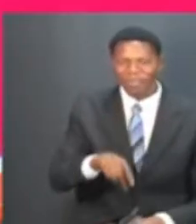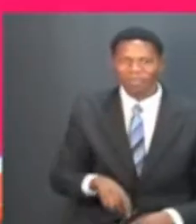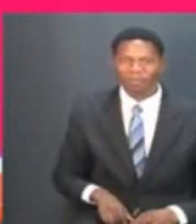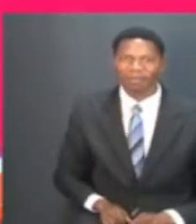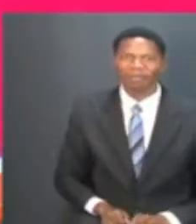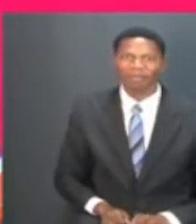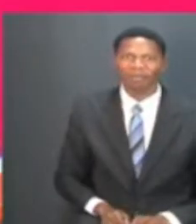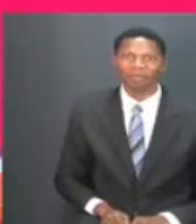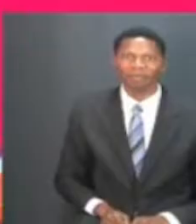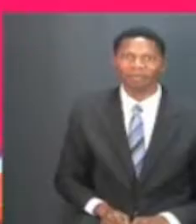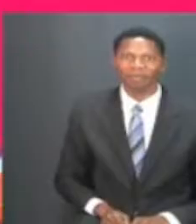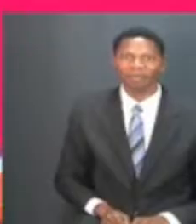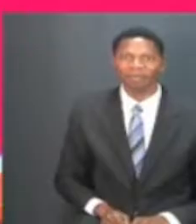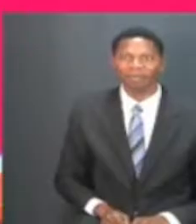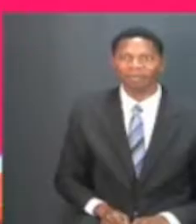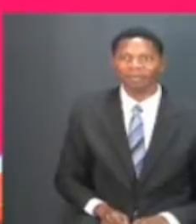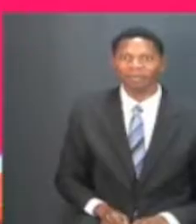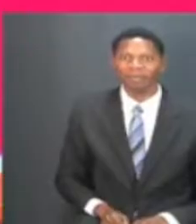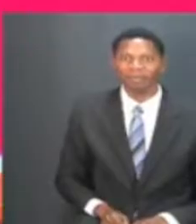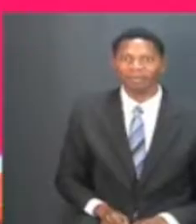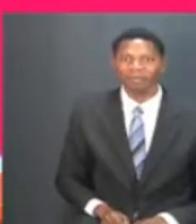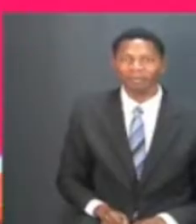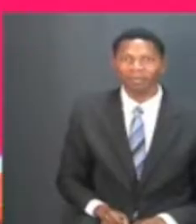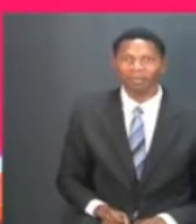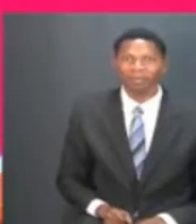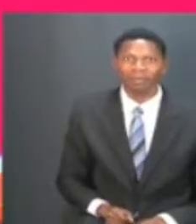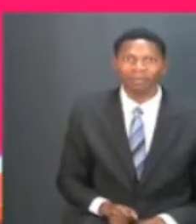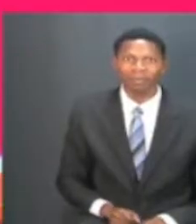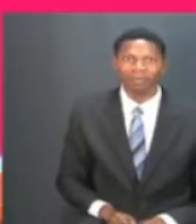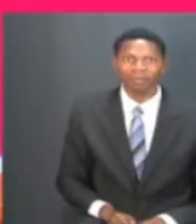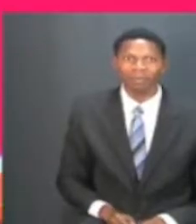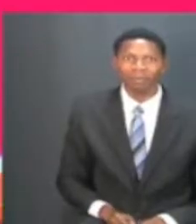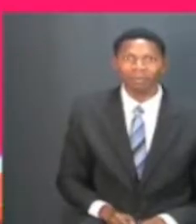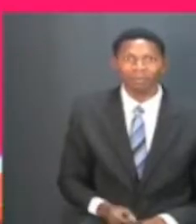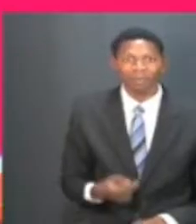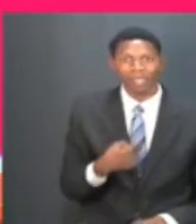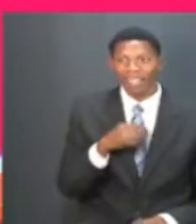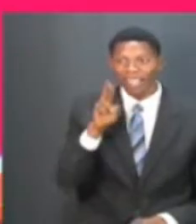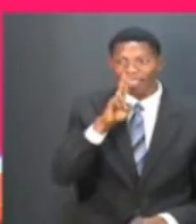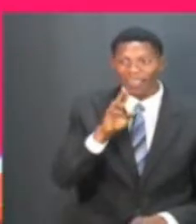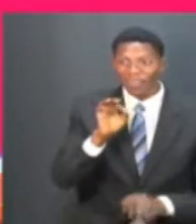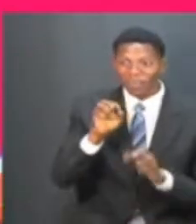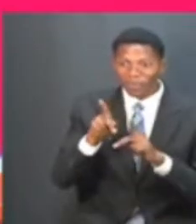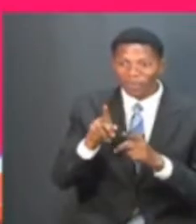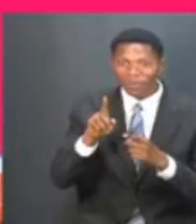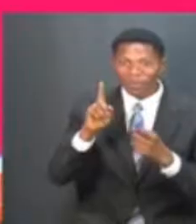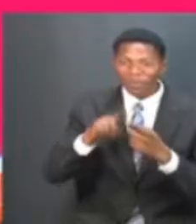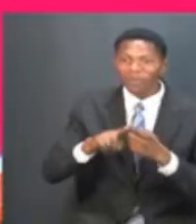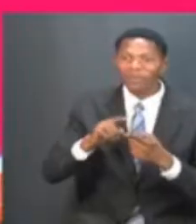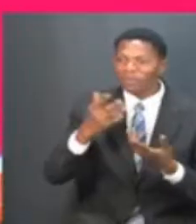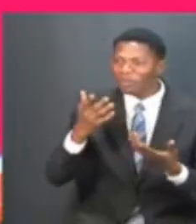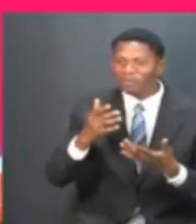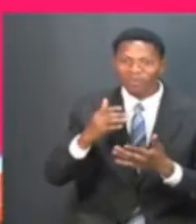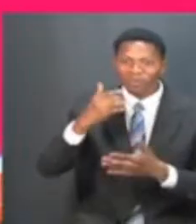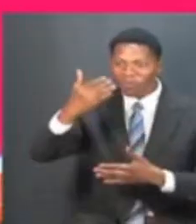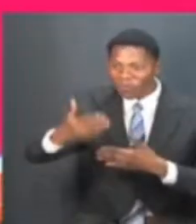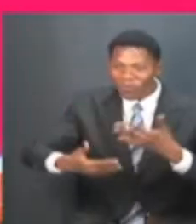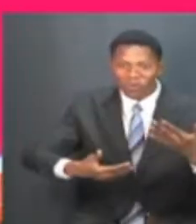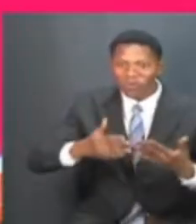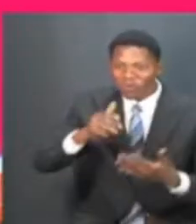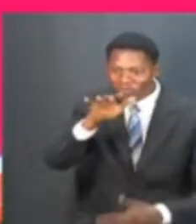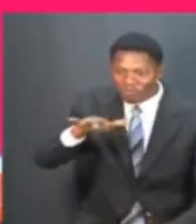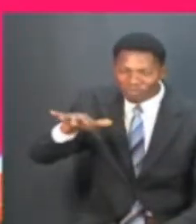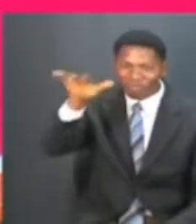So I use the opportunity to welcome all our students